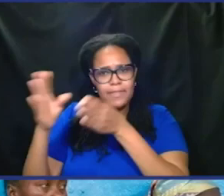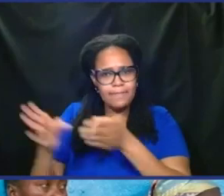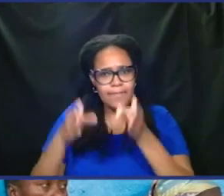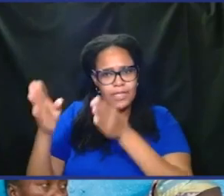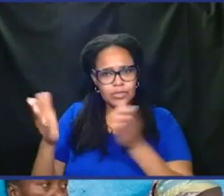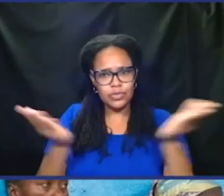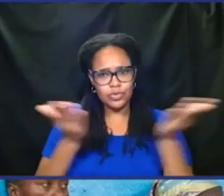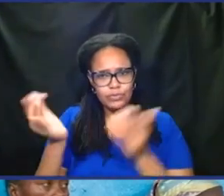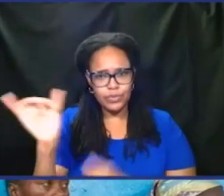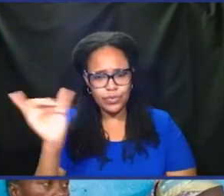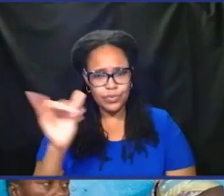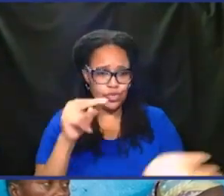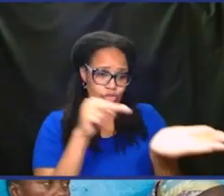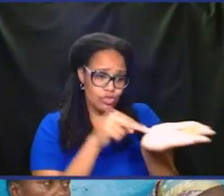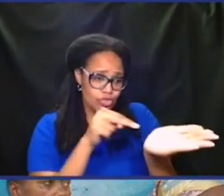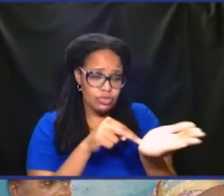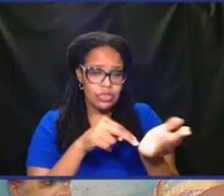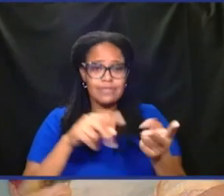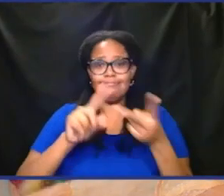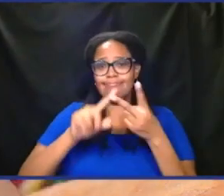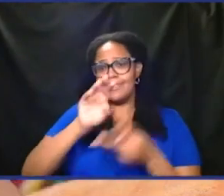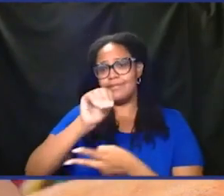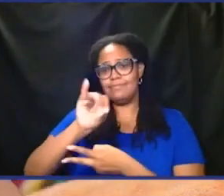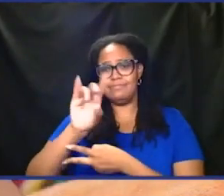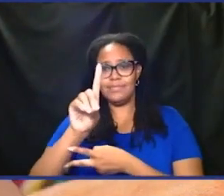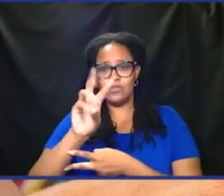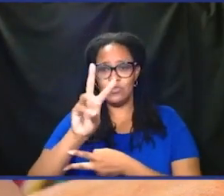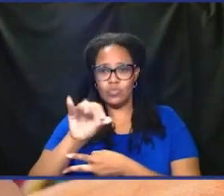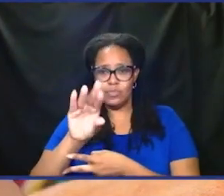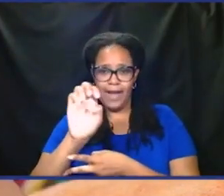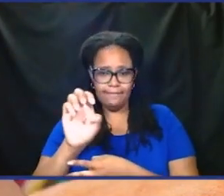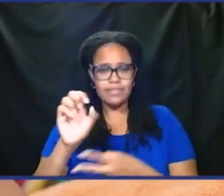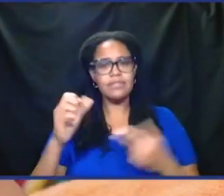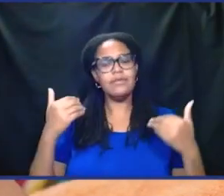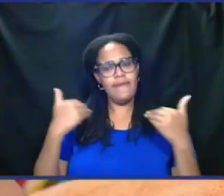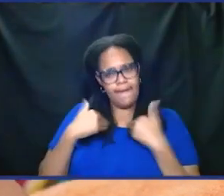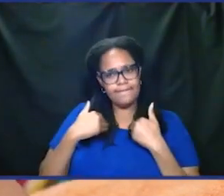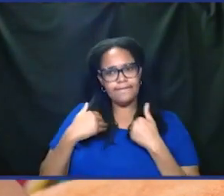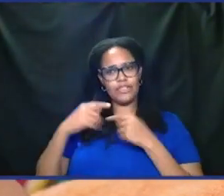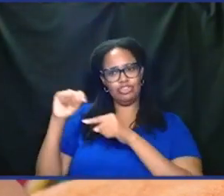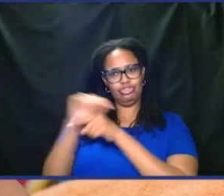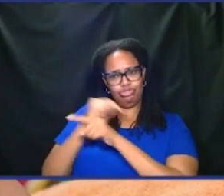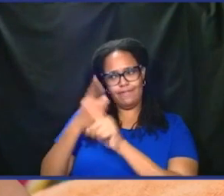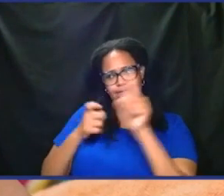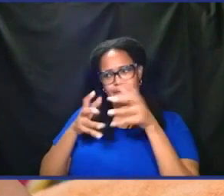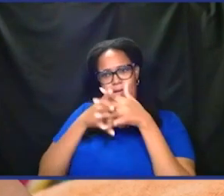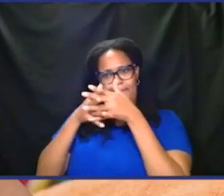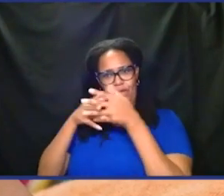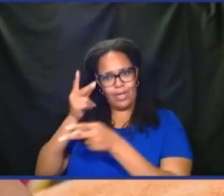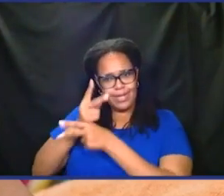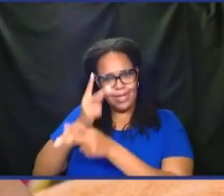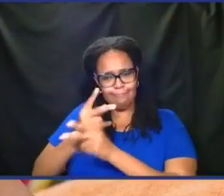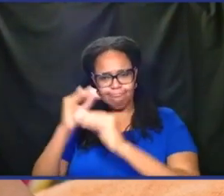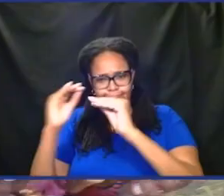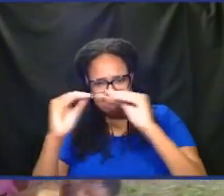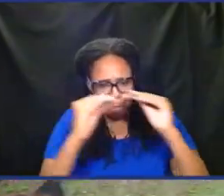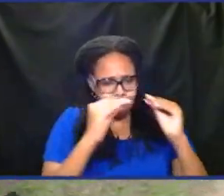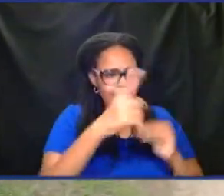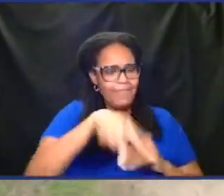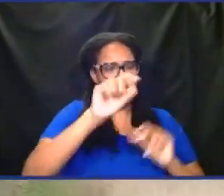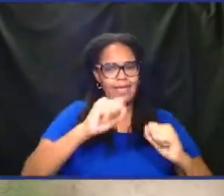midwives now receive training from Americares so we can have healthy mothers and babies.